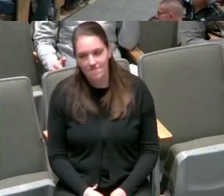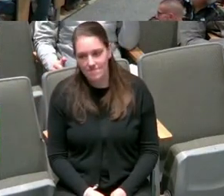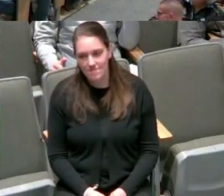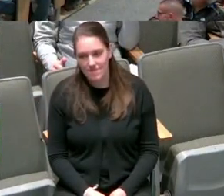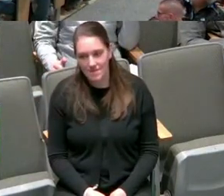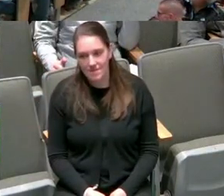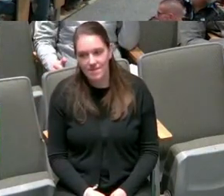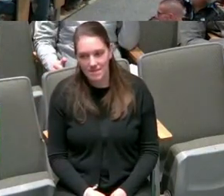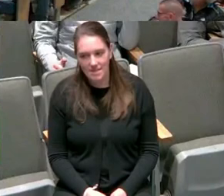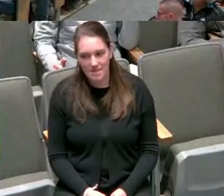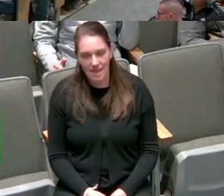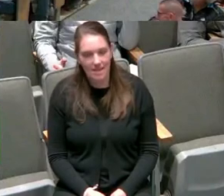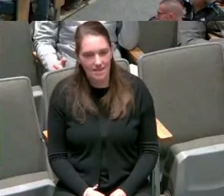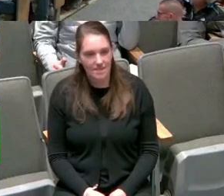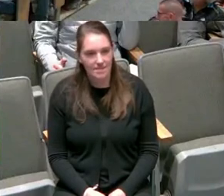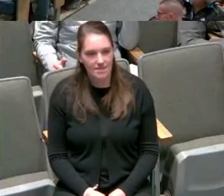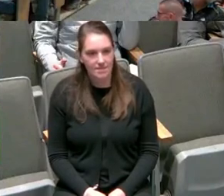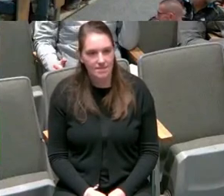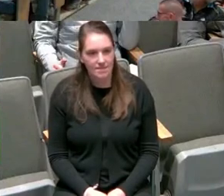thank you